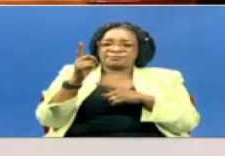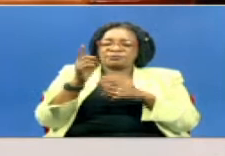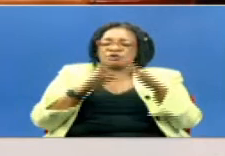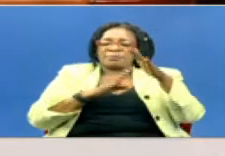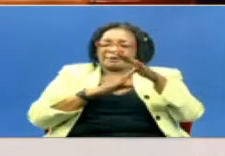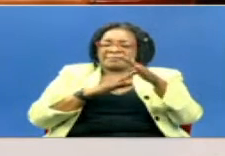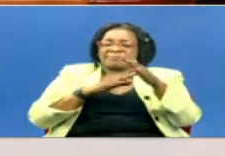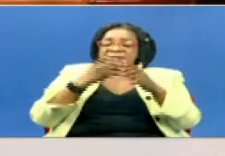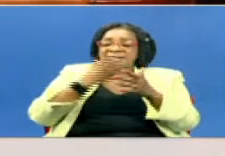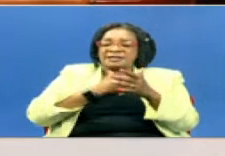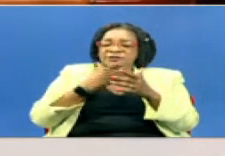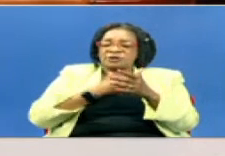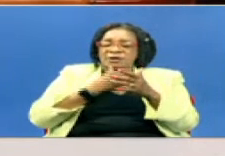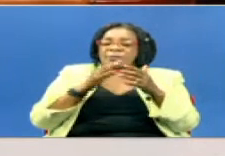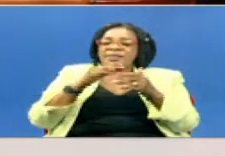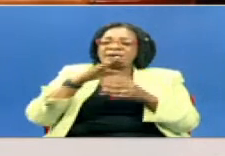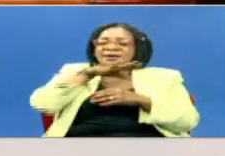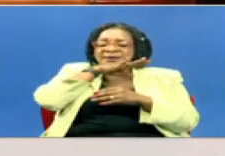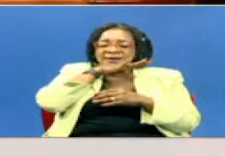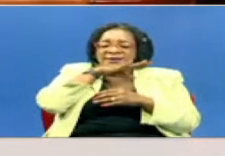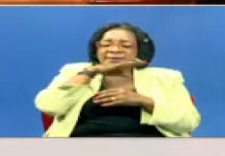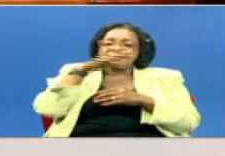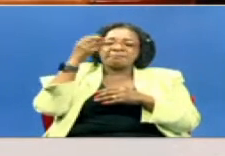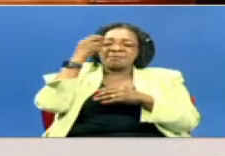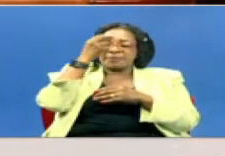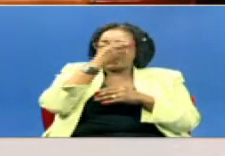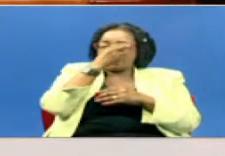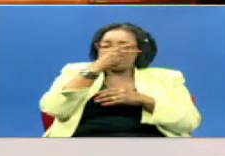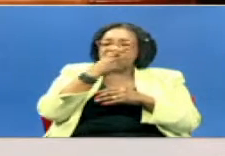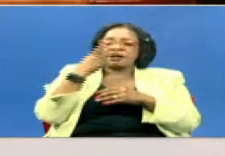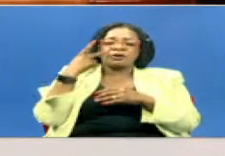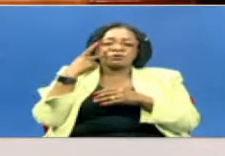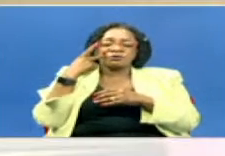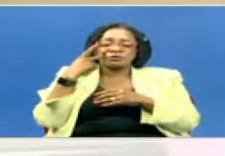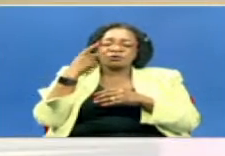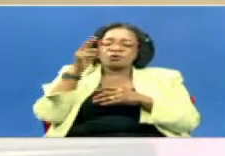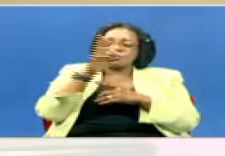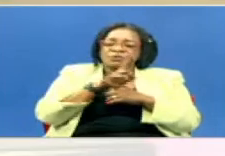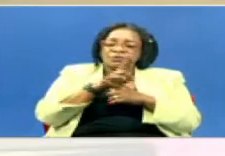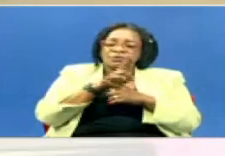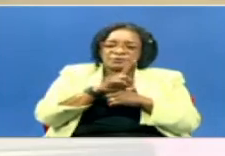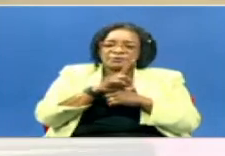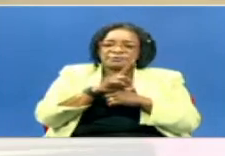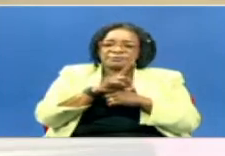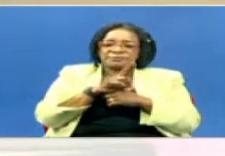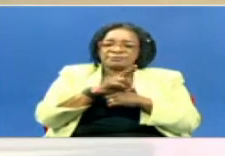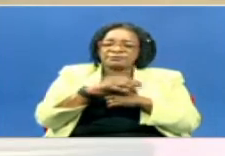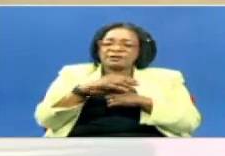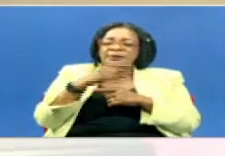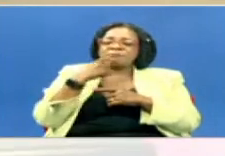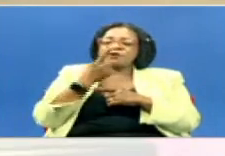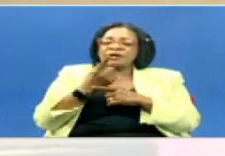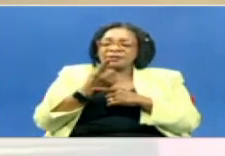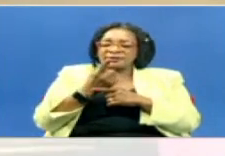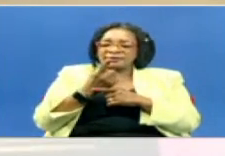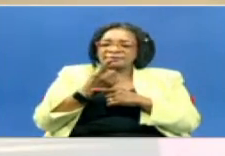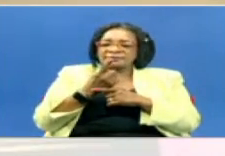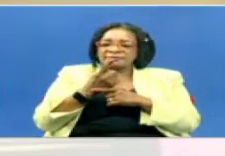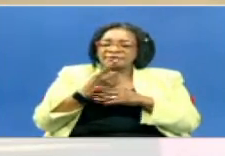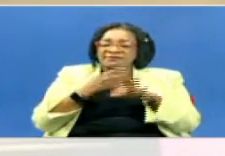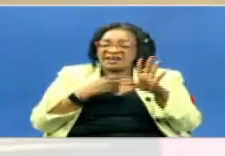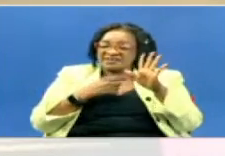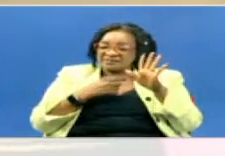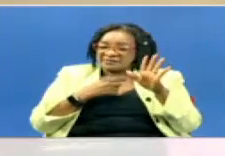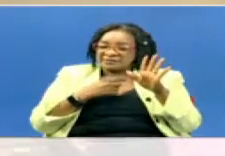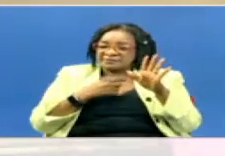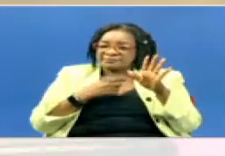of Raila Odinga, Martha Karua, Kalonzo Musyoka, Uhuru Kenyatta, Gideon Moi, right? We